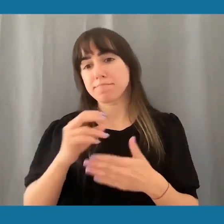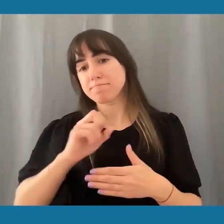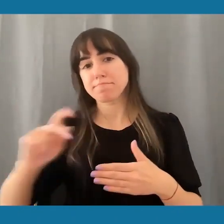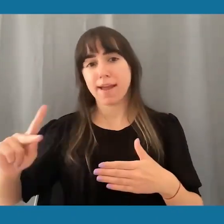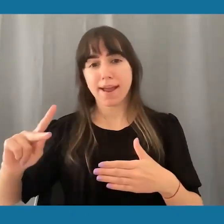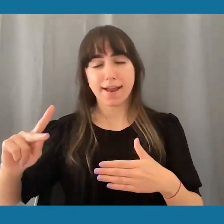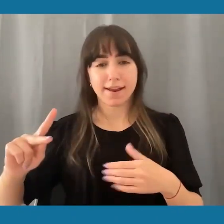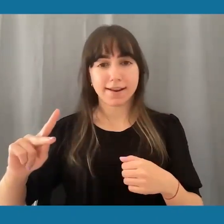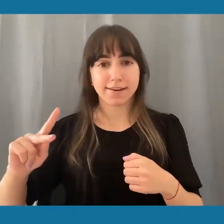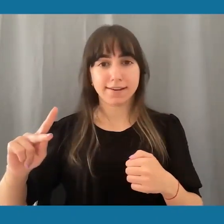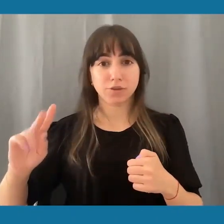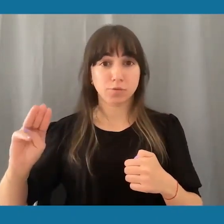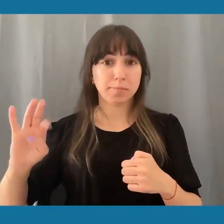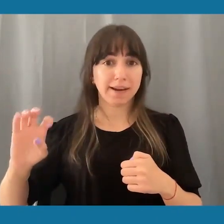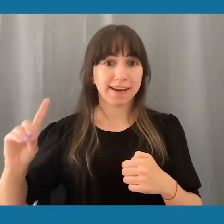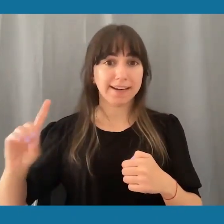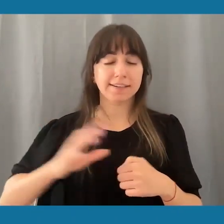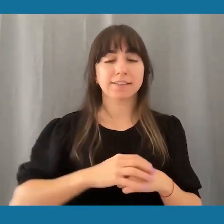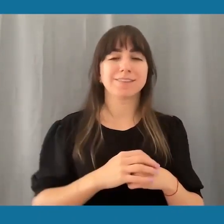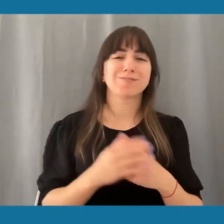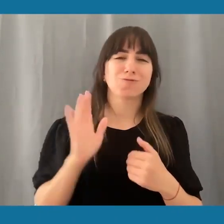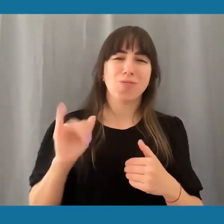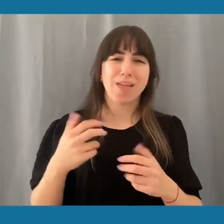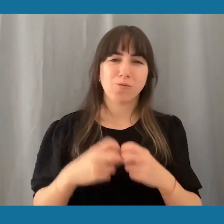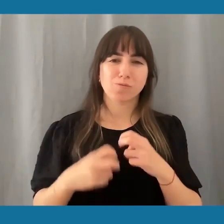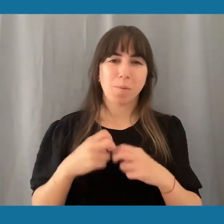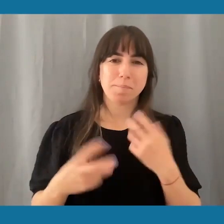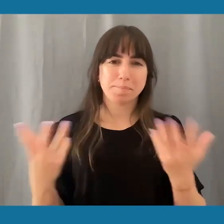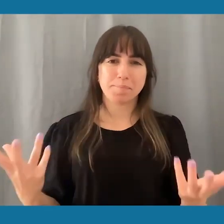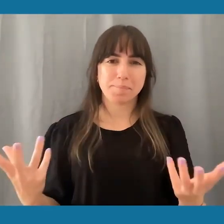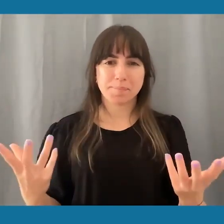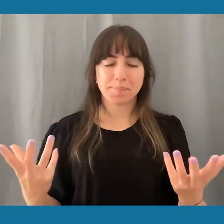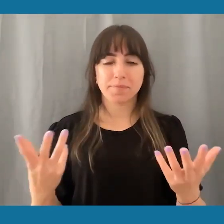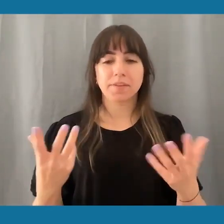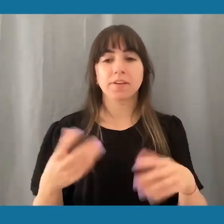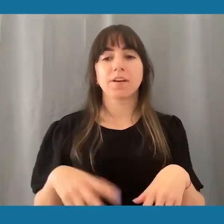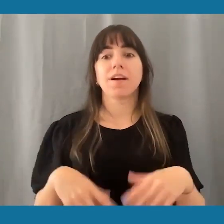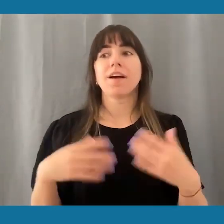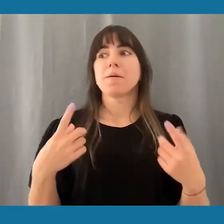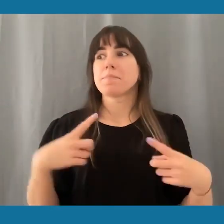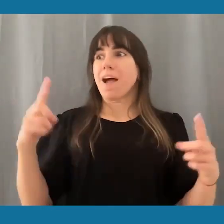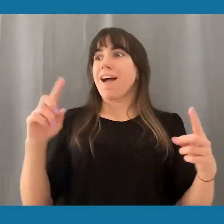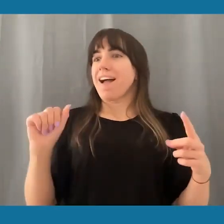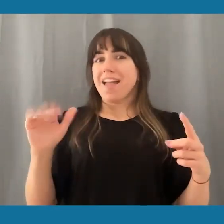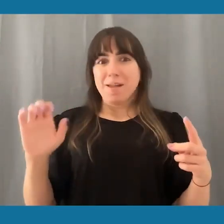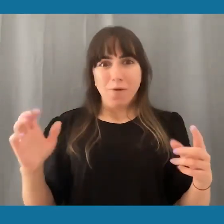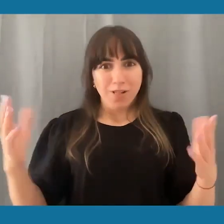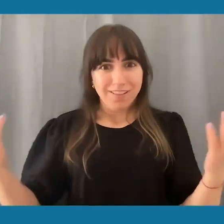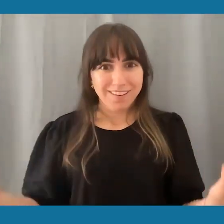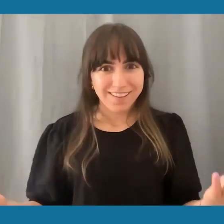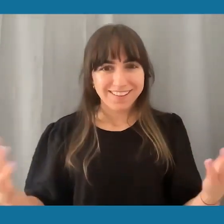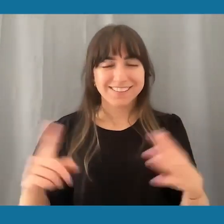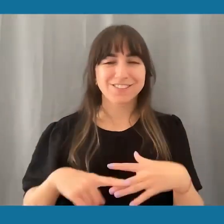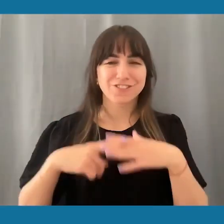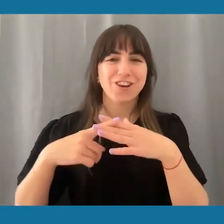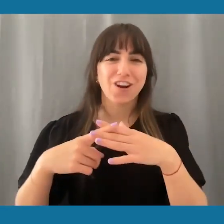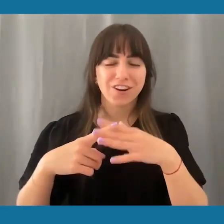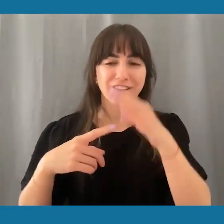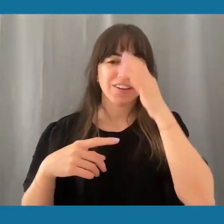Medicaid. So that was a problem for us. Again, enter ABLE. All of a sudden, and it's happened quite a